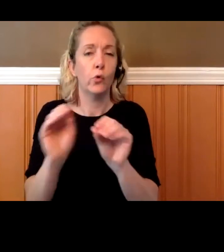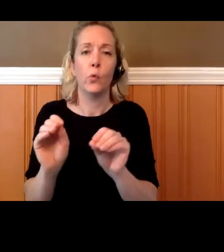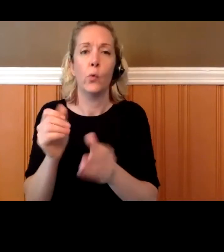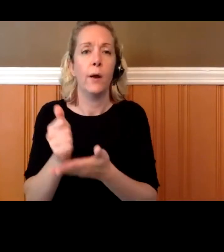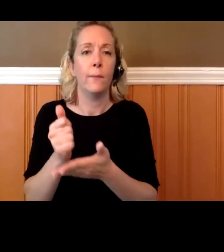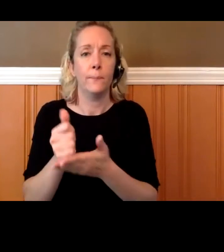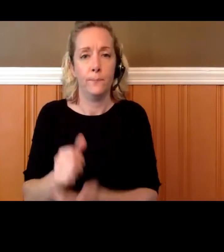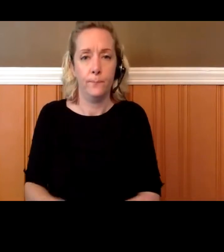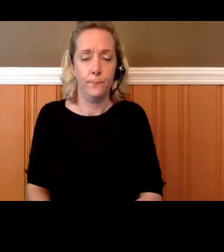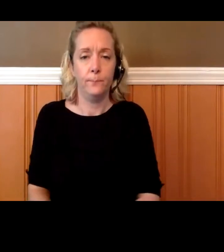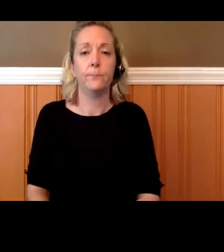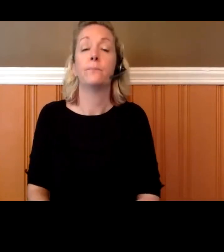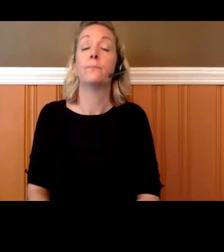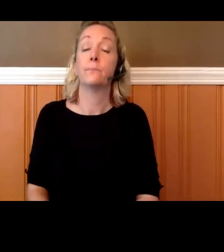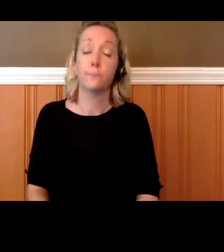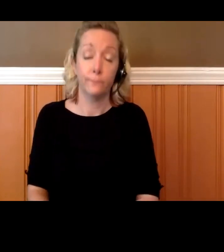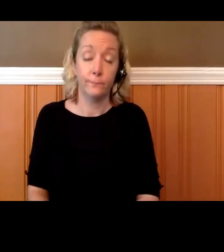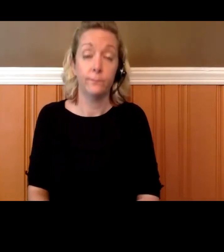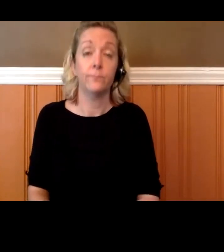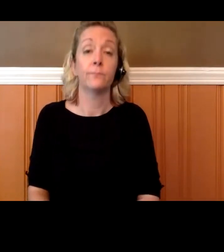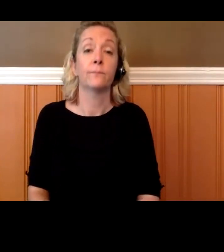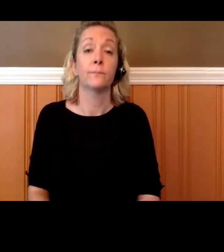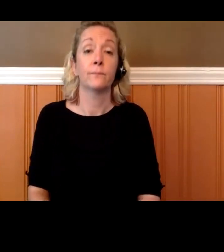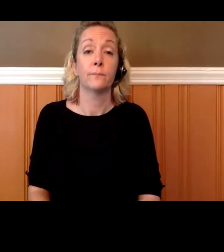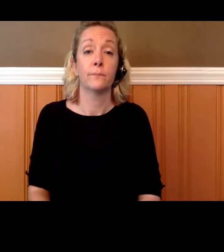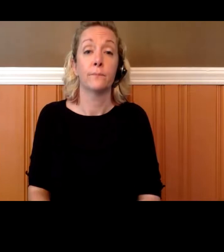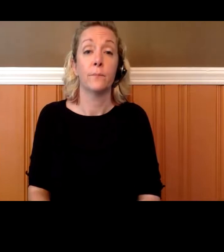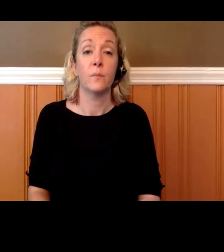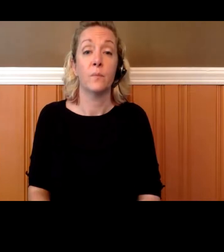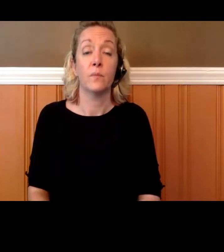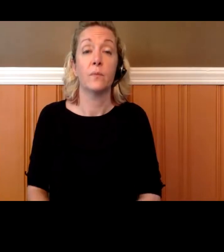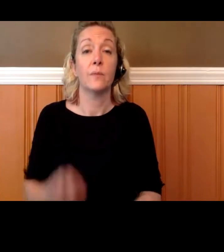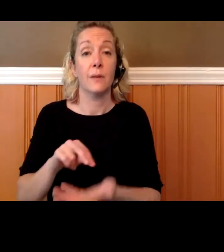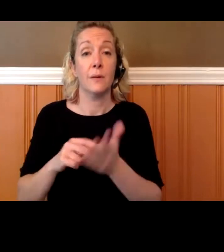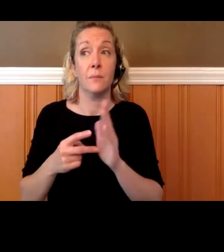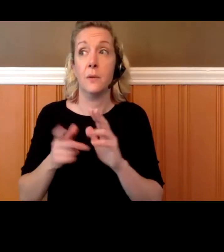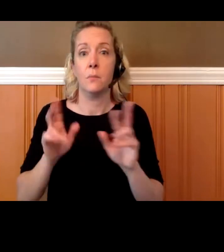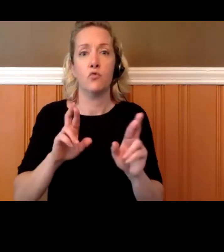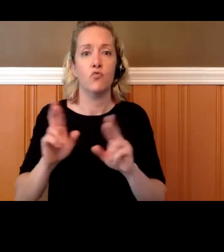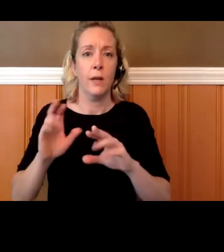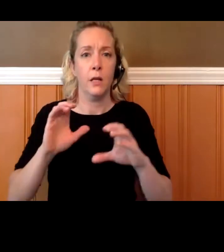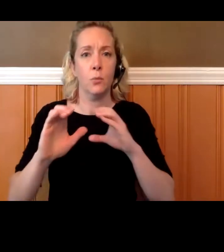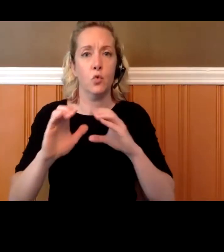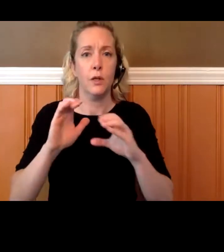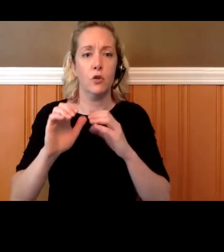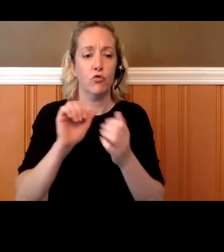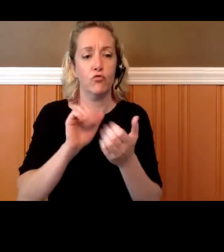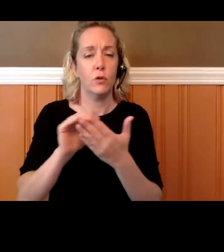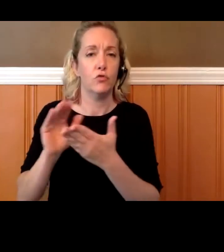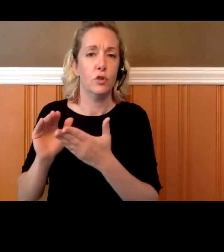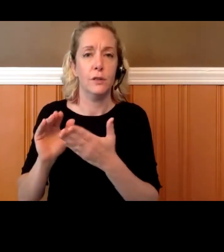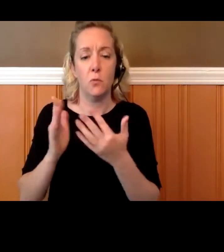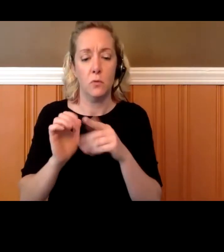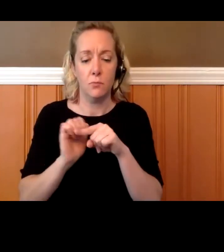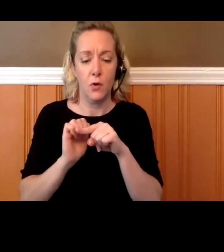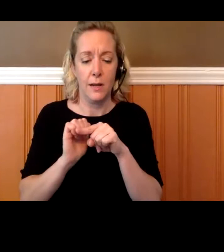less structured. Yep. And you'd have to have the communication strategies in place, wouldn't you? And be skillful and practiced at that